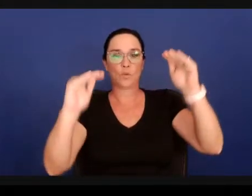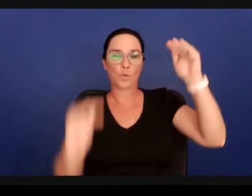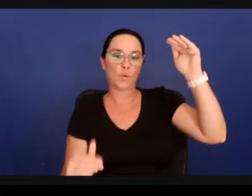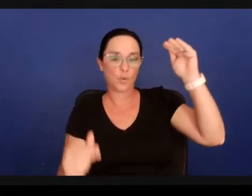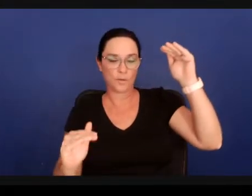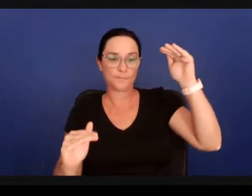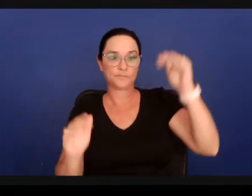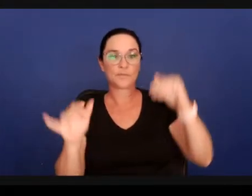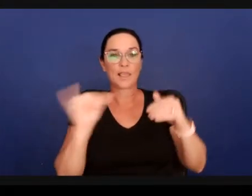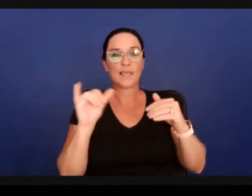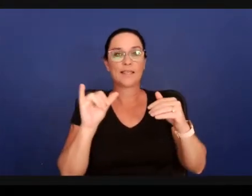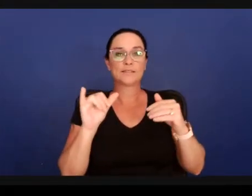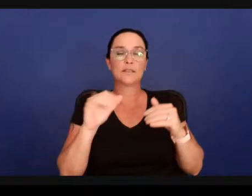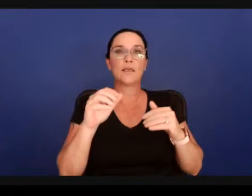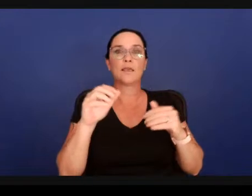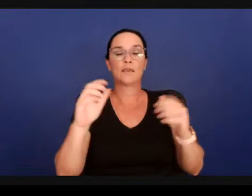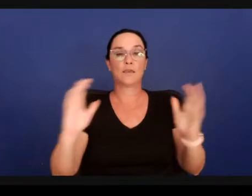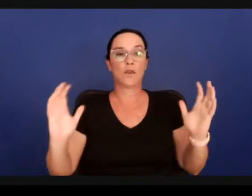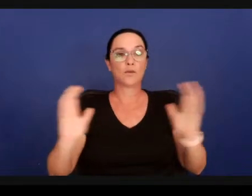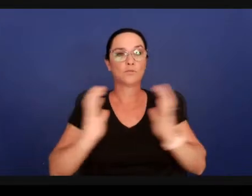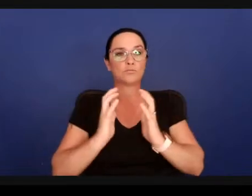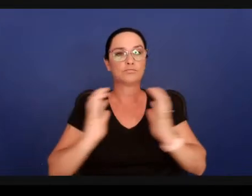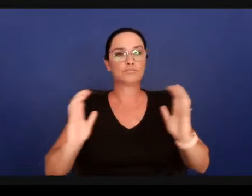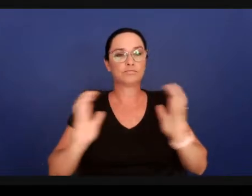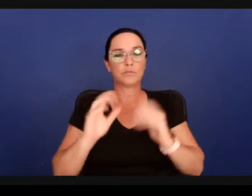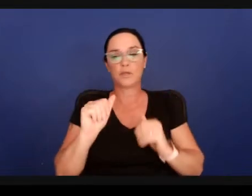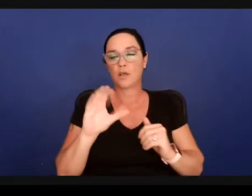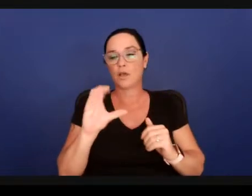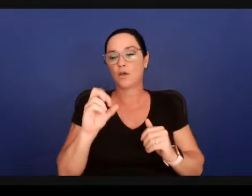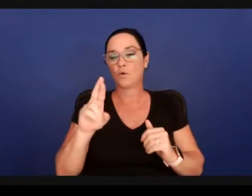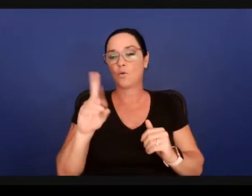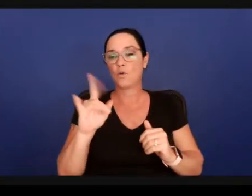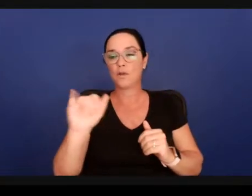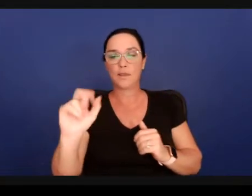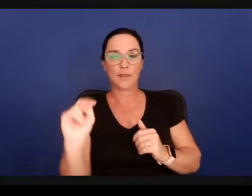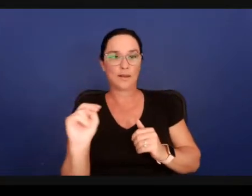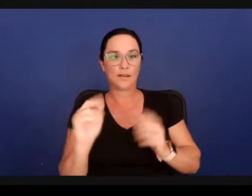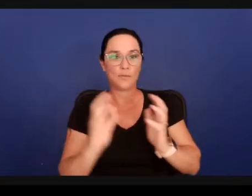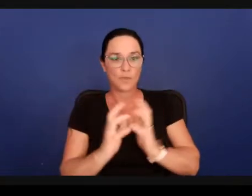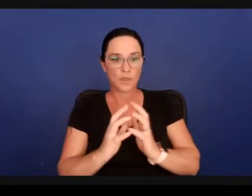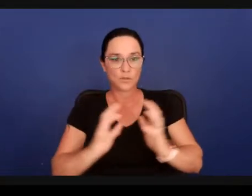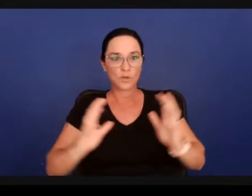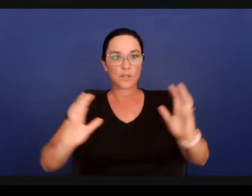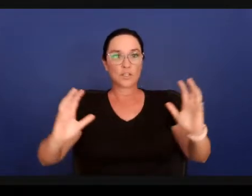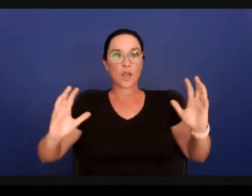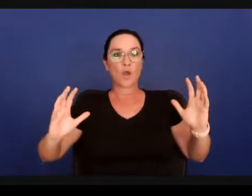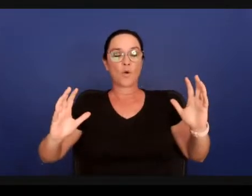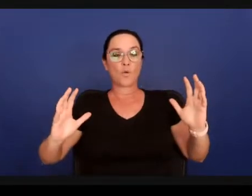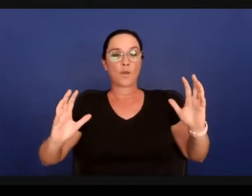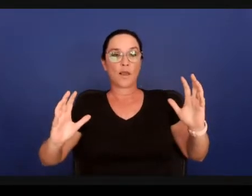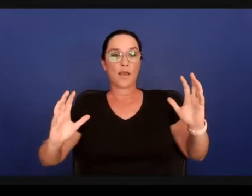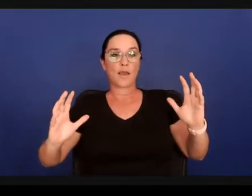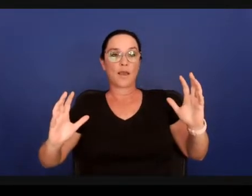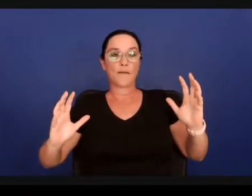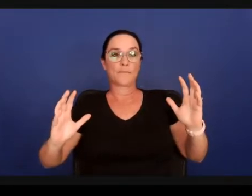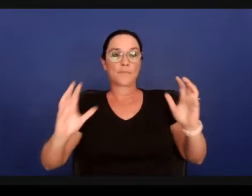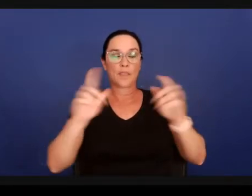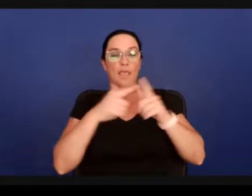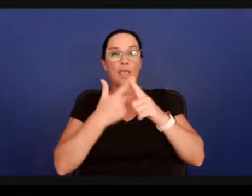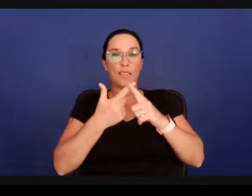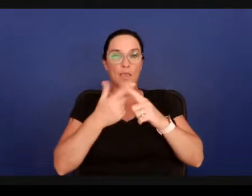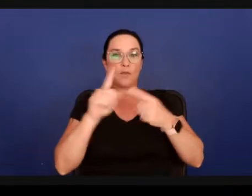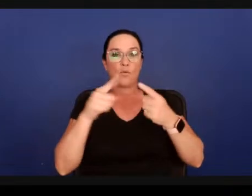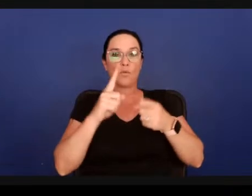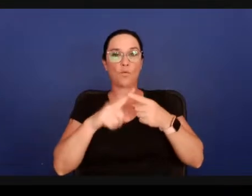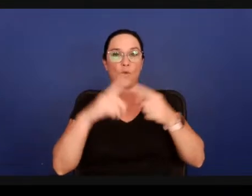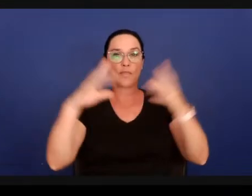as an accordion, and the accordion is getting stretched out, right, with this collapse because one end of it's getting pulled down,